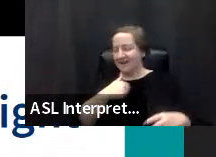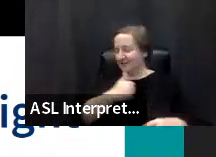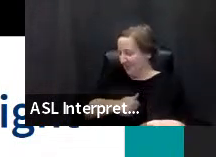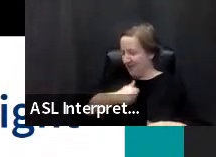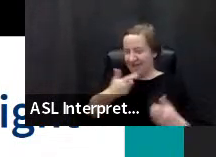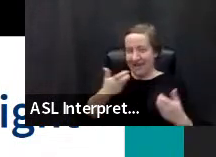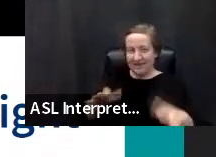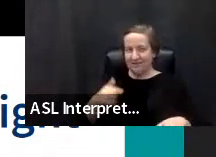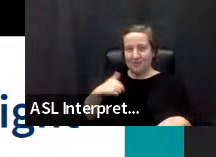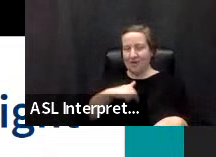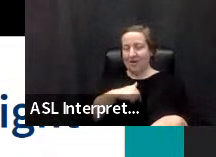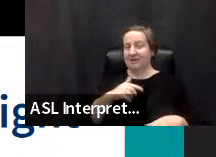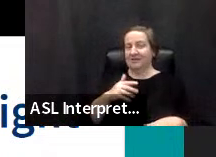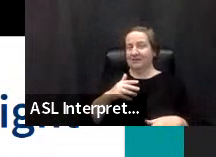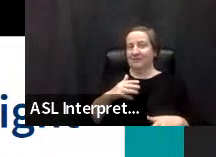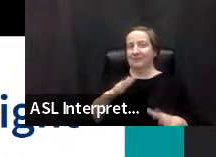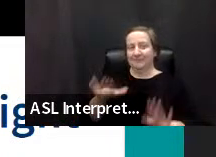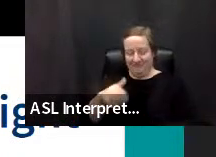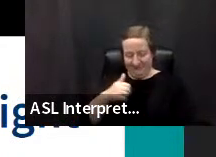us to